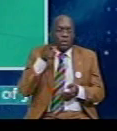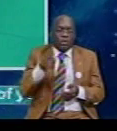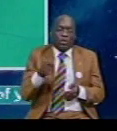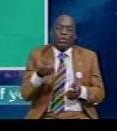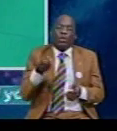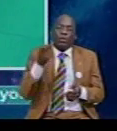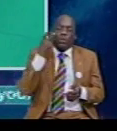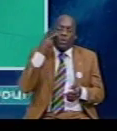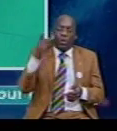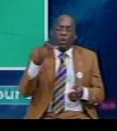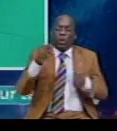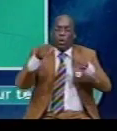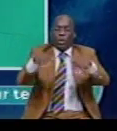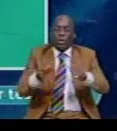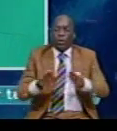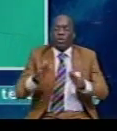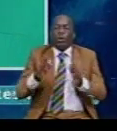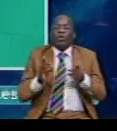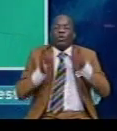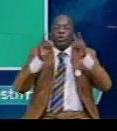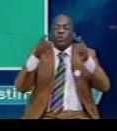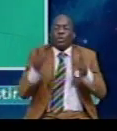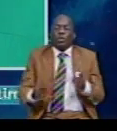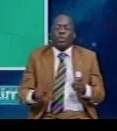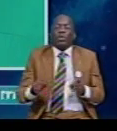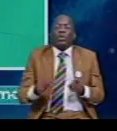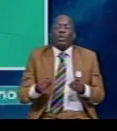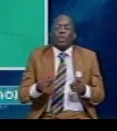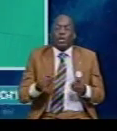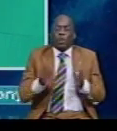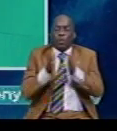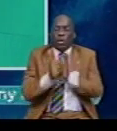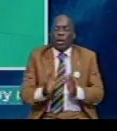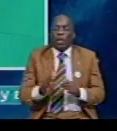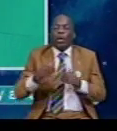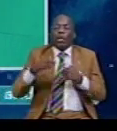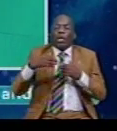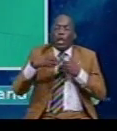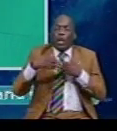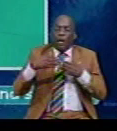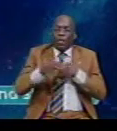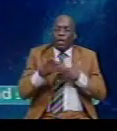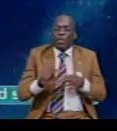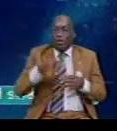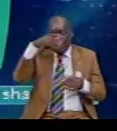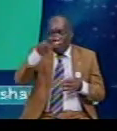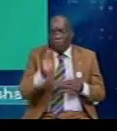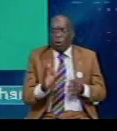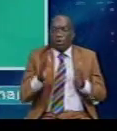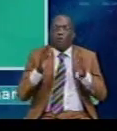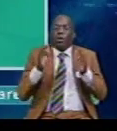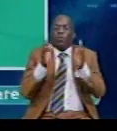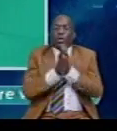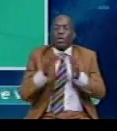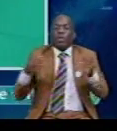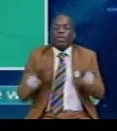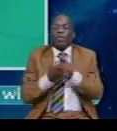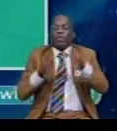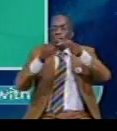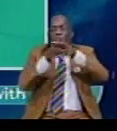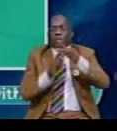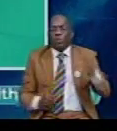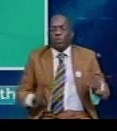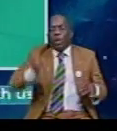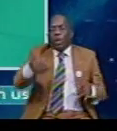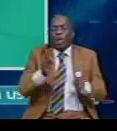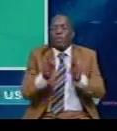after the prayers of the man of God, it vanished. Praise the Lord. From Facebook, Ademolagbadebo says, I have received my